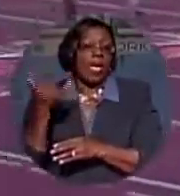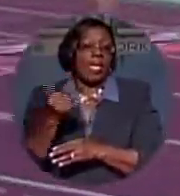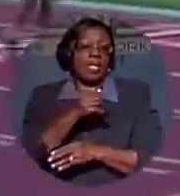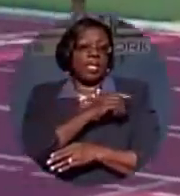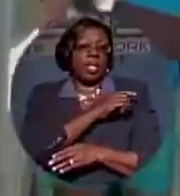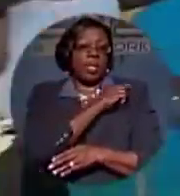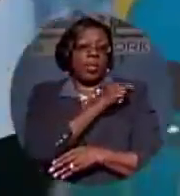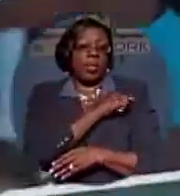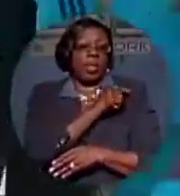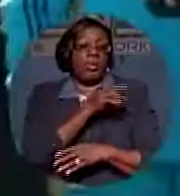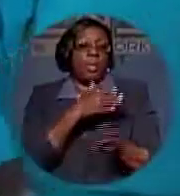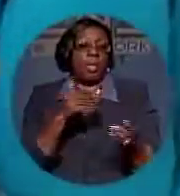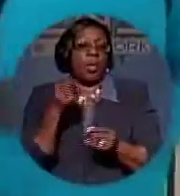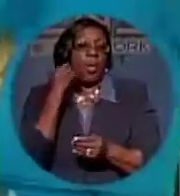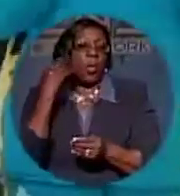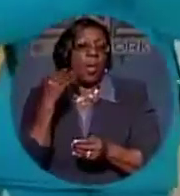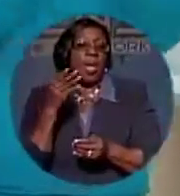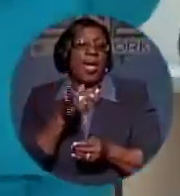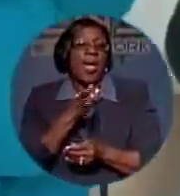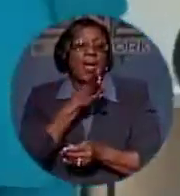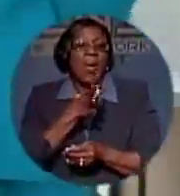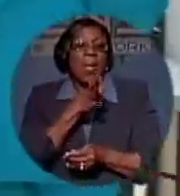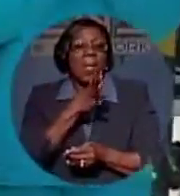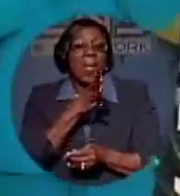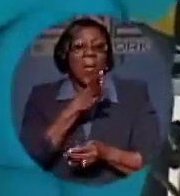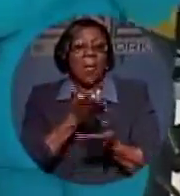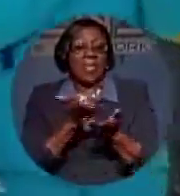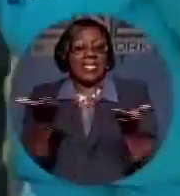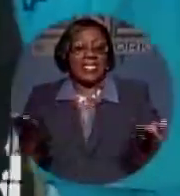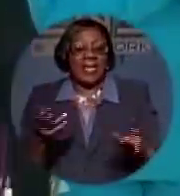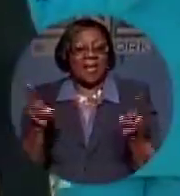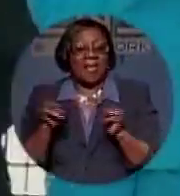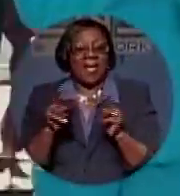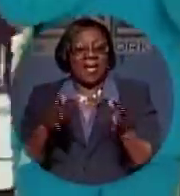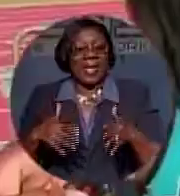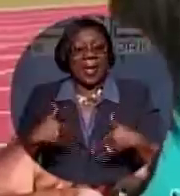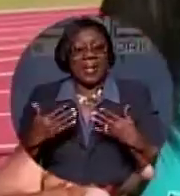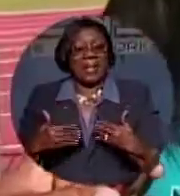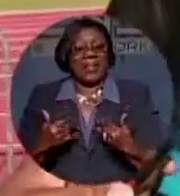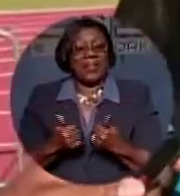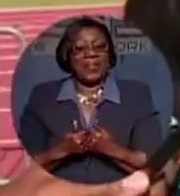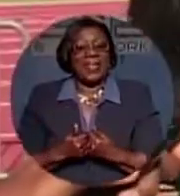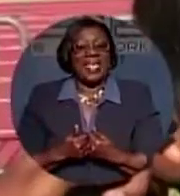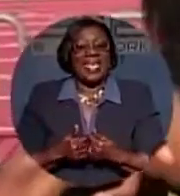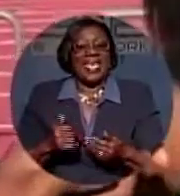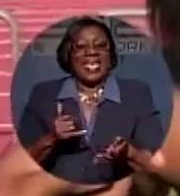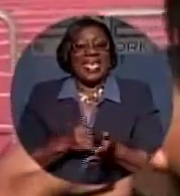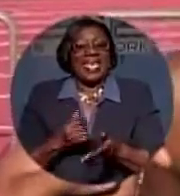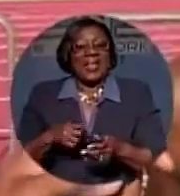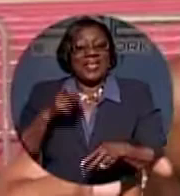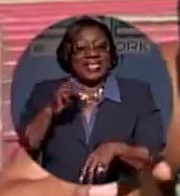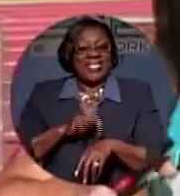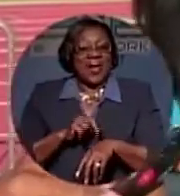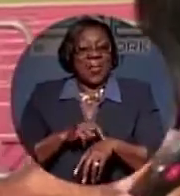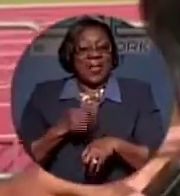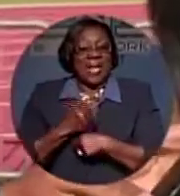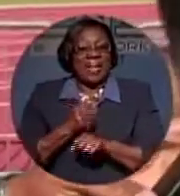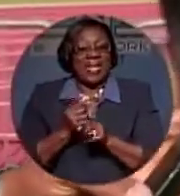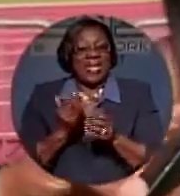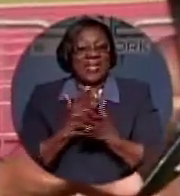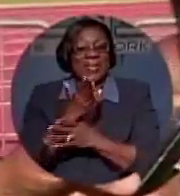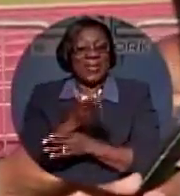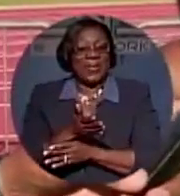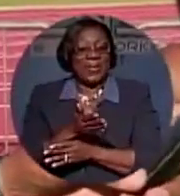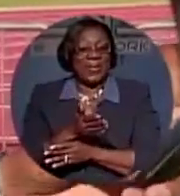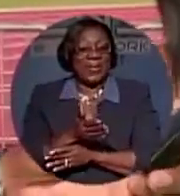it home for Team Bahamas, and boy, her mom was simply elated after the race. It was tough, but I made it through.